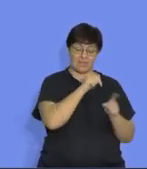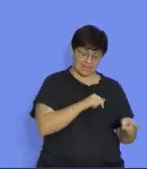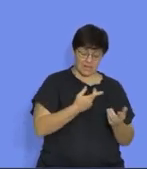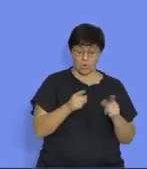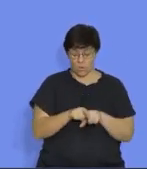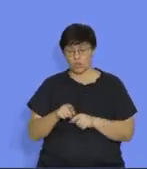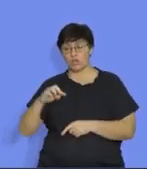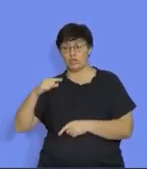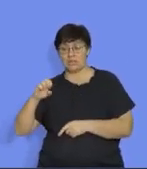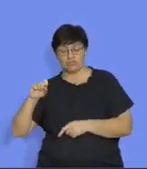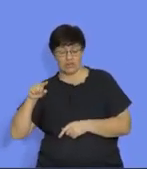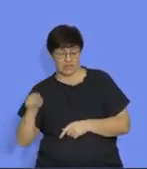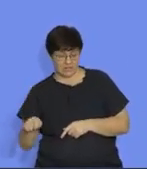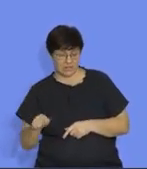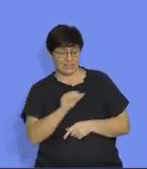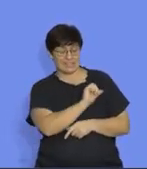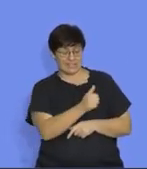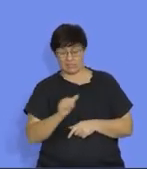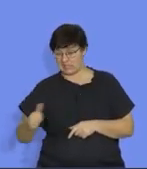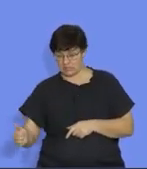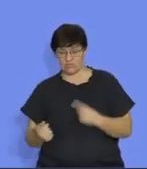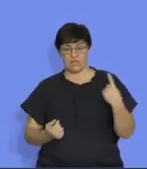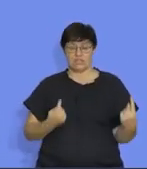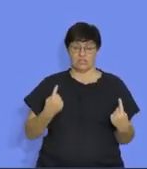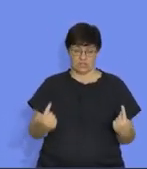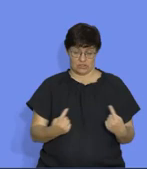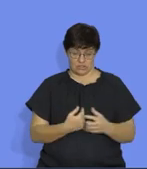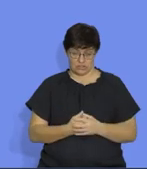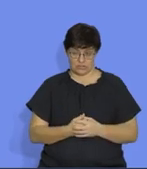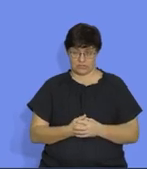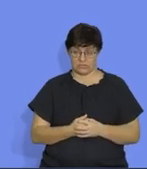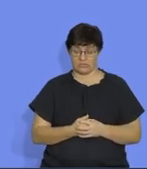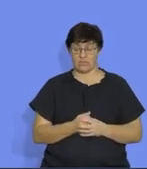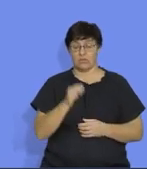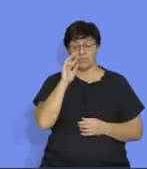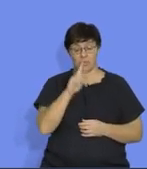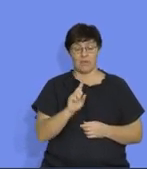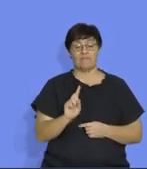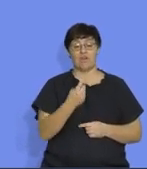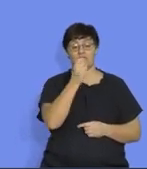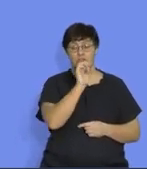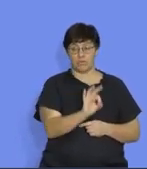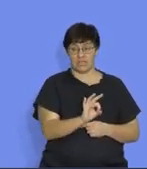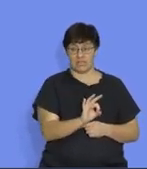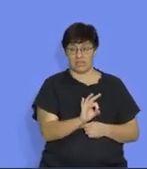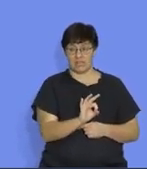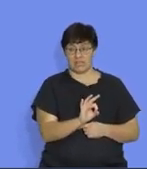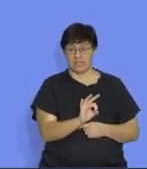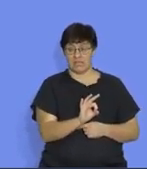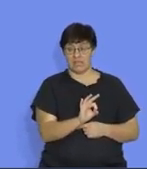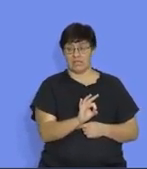and geometric sequence for each of these solutions. So please remember the first 3 terms